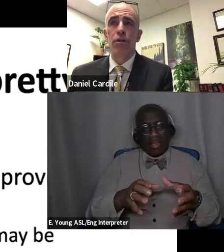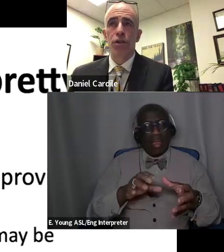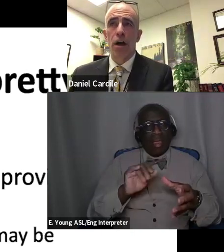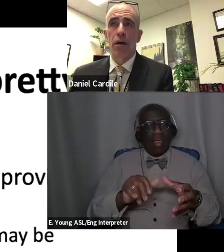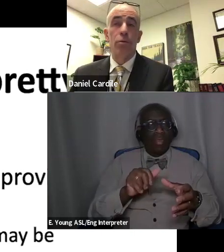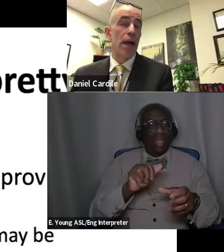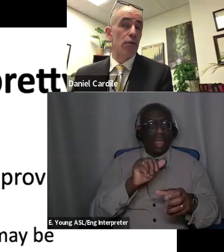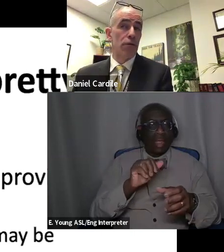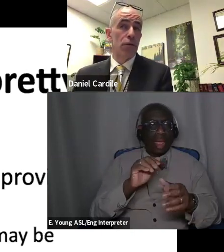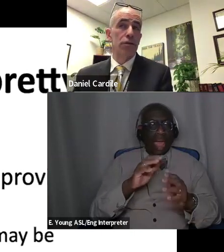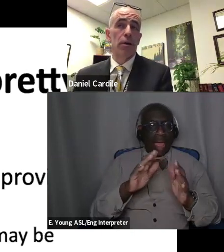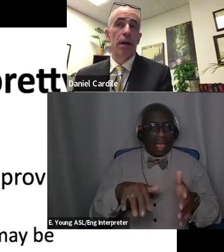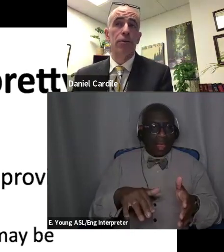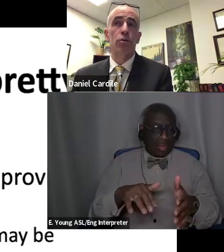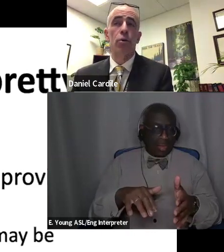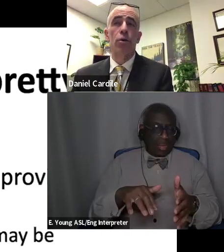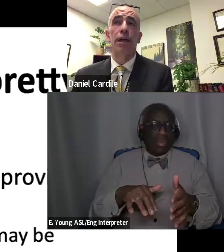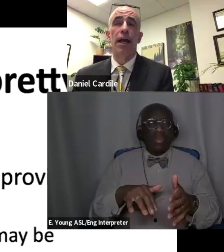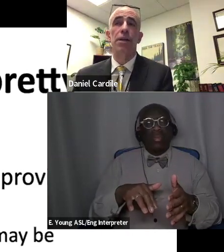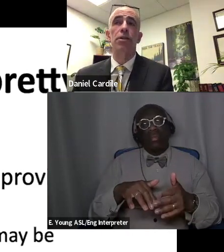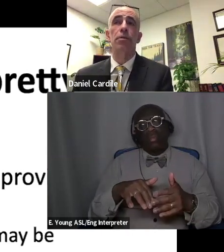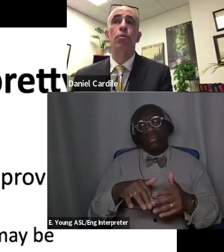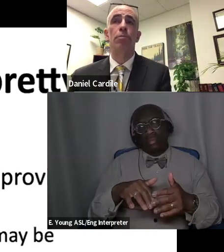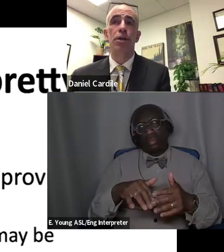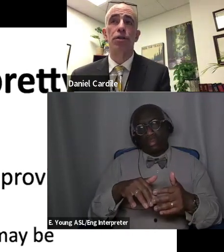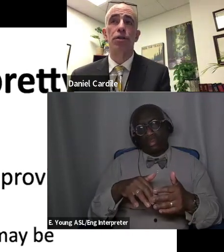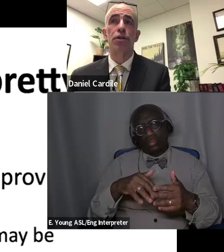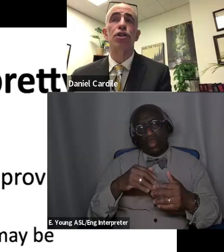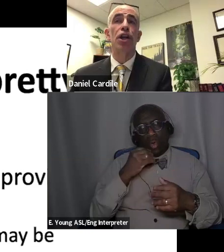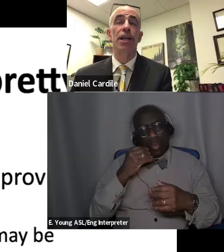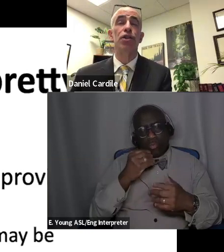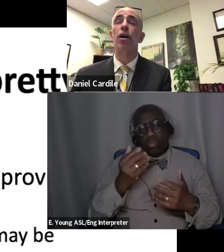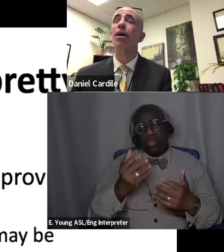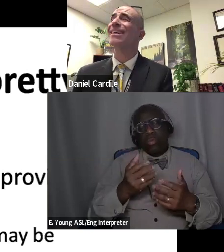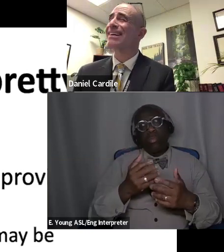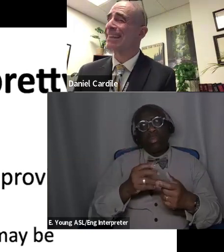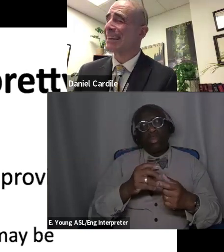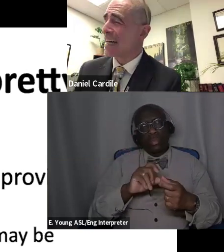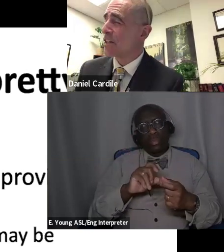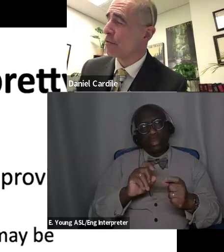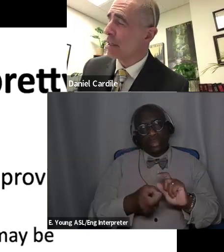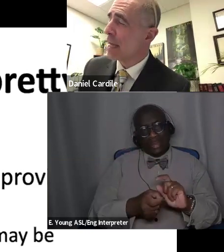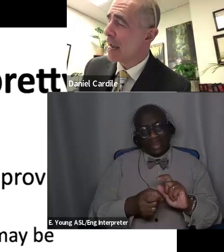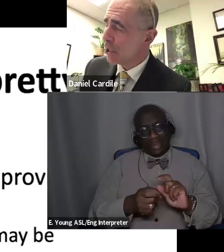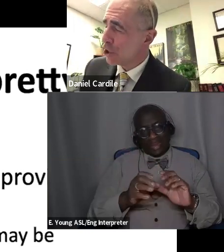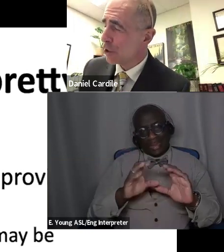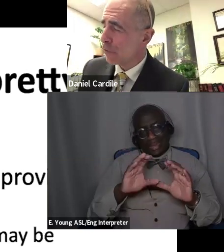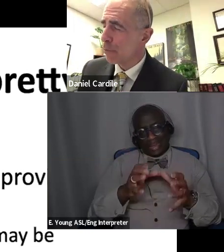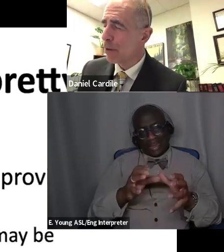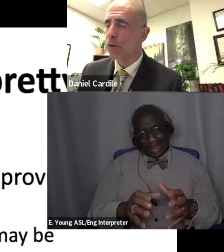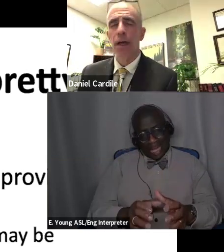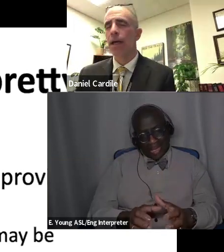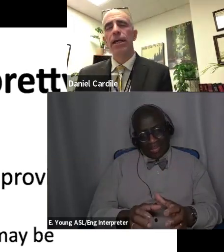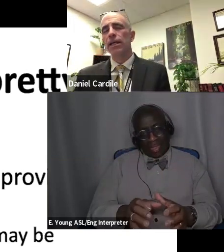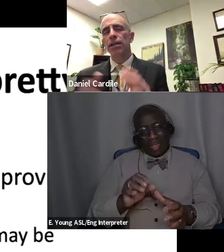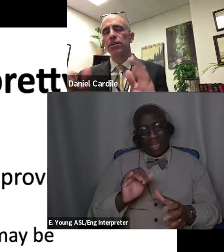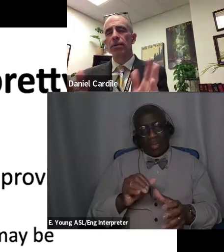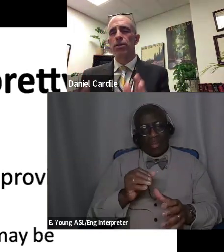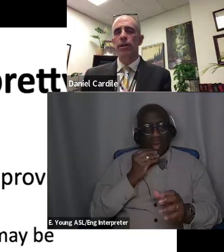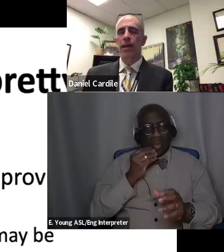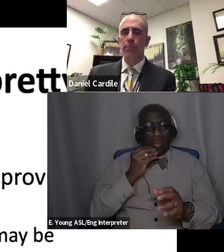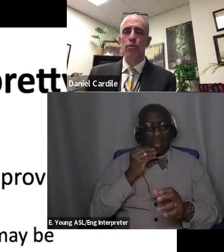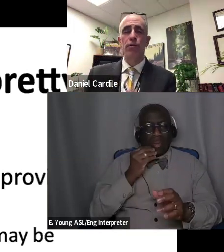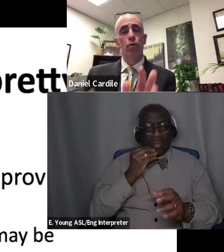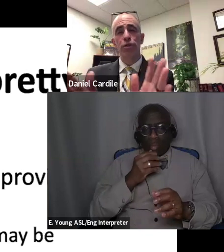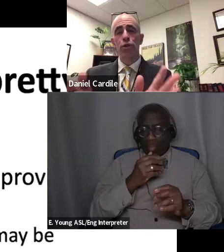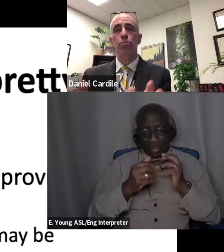of your child without first coming back to court and asking permission to change the classification of abode. It doesn't